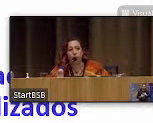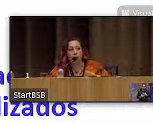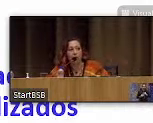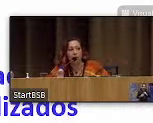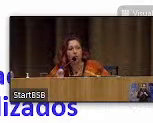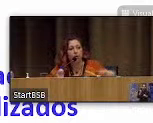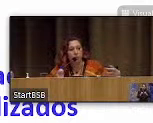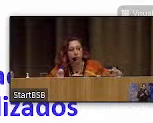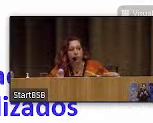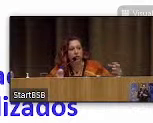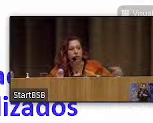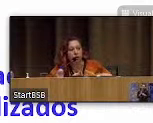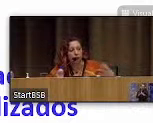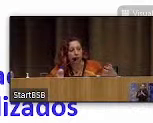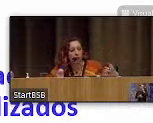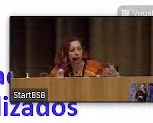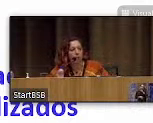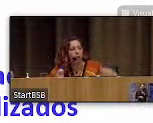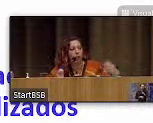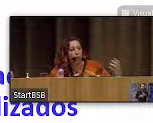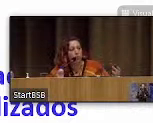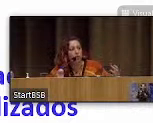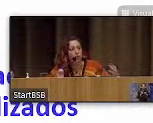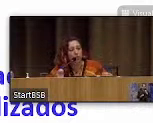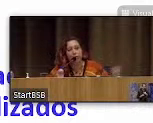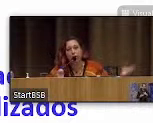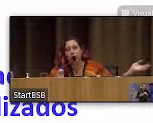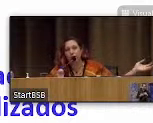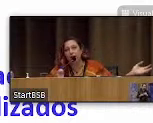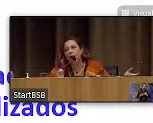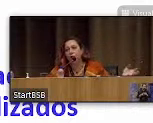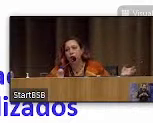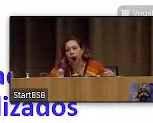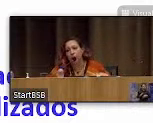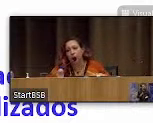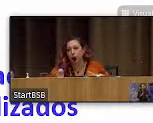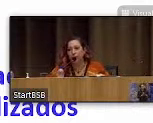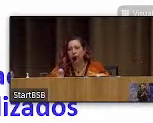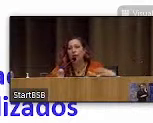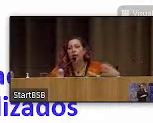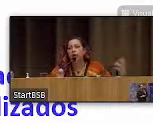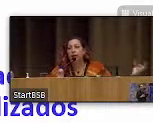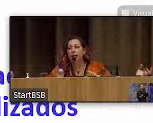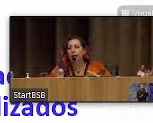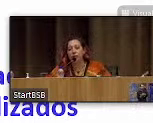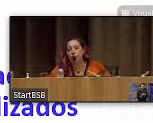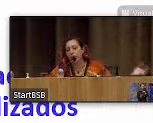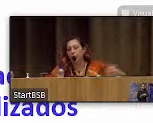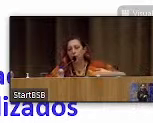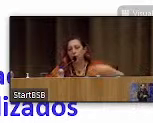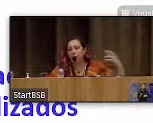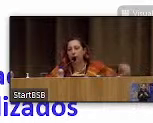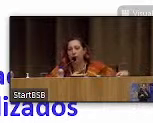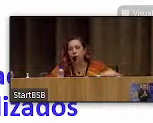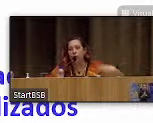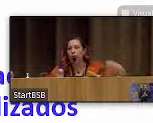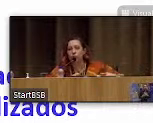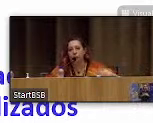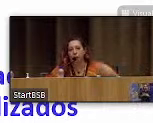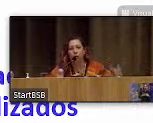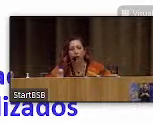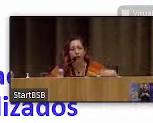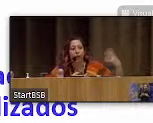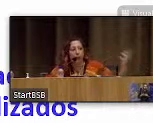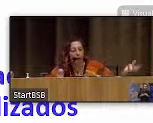The others, they died before this therapy. Some of them got admitted directly